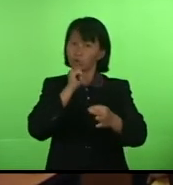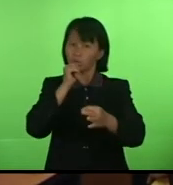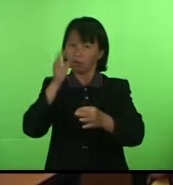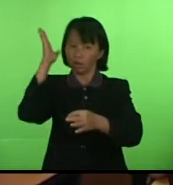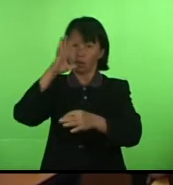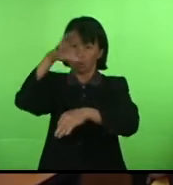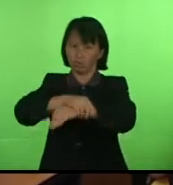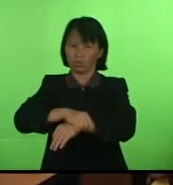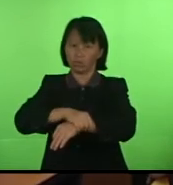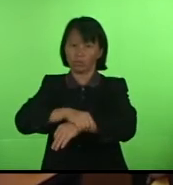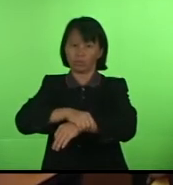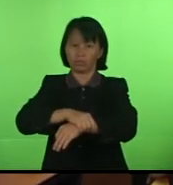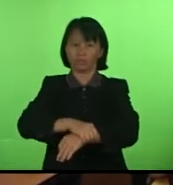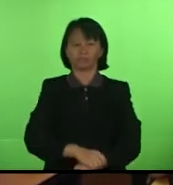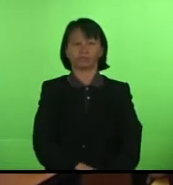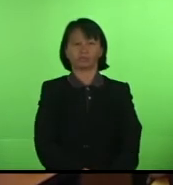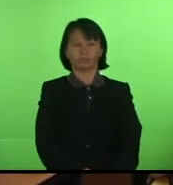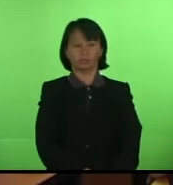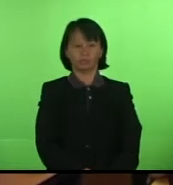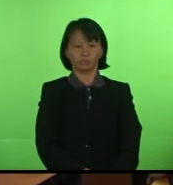accused of plagiarism.